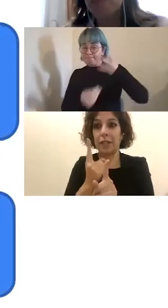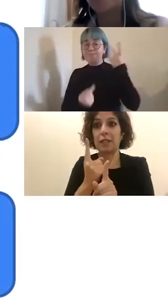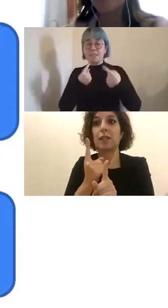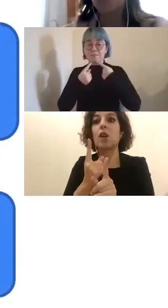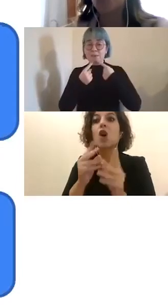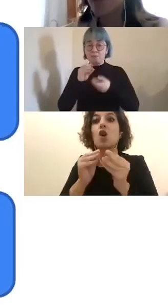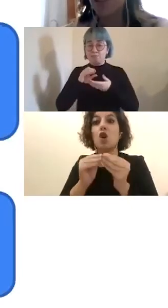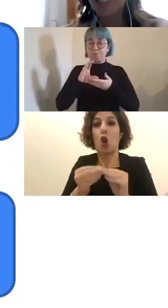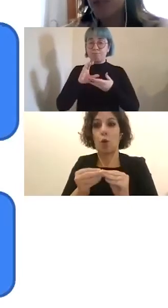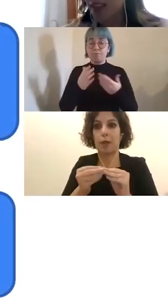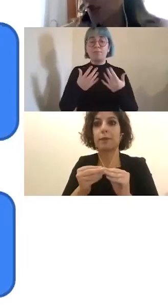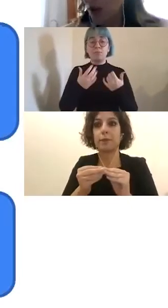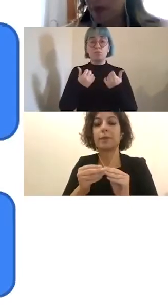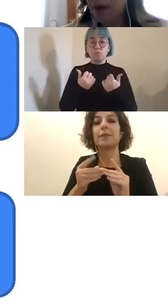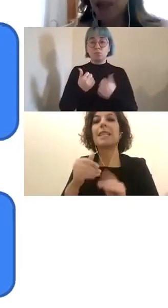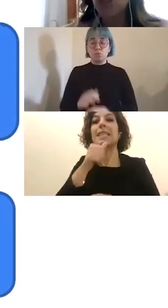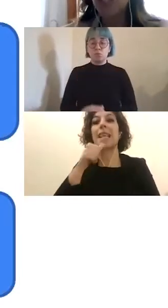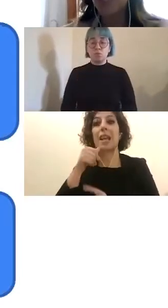legislation.